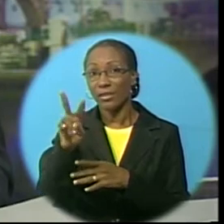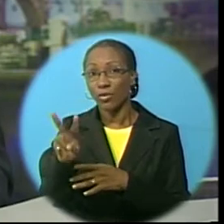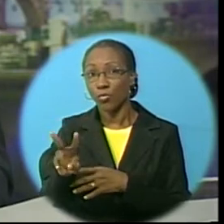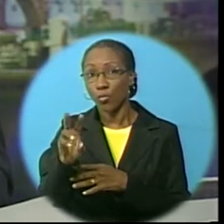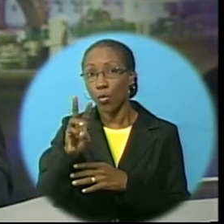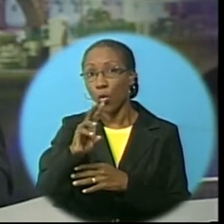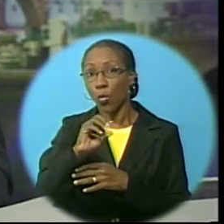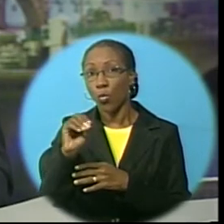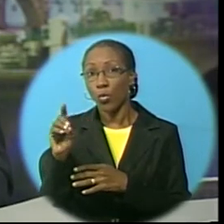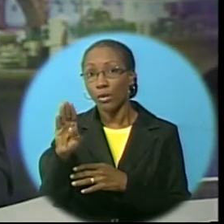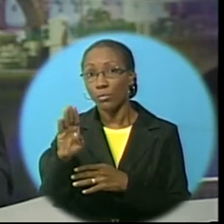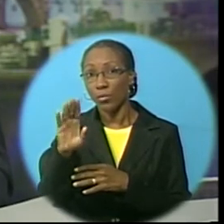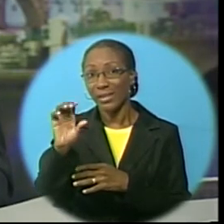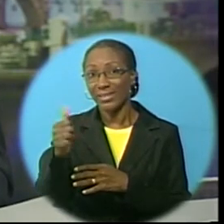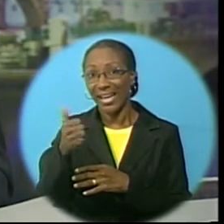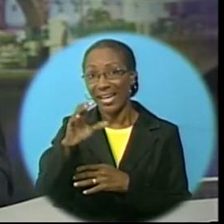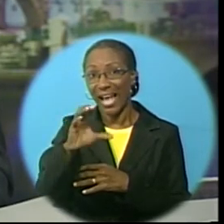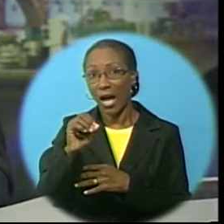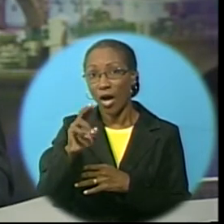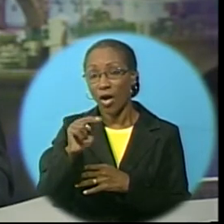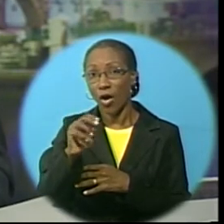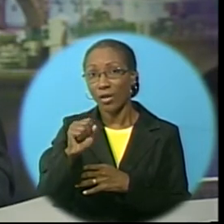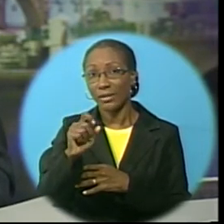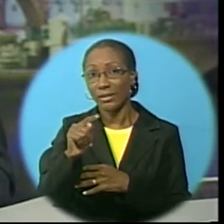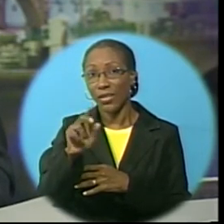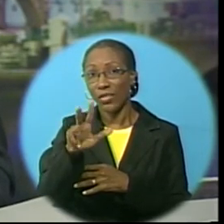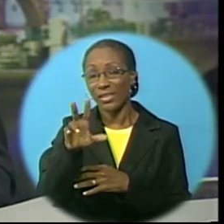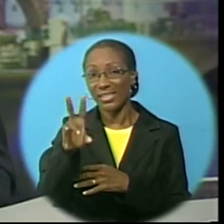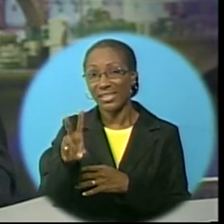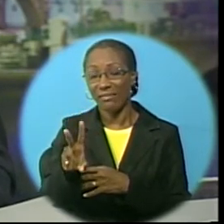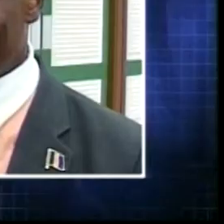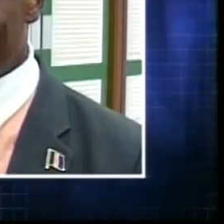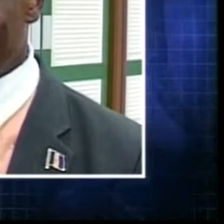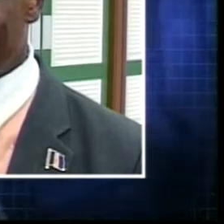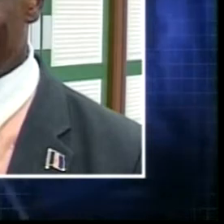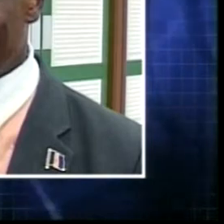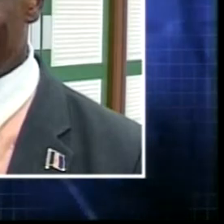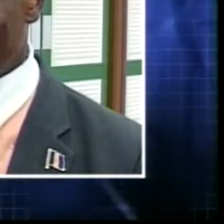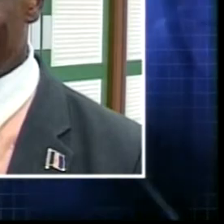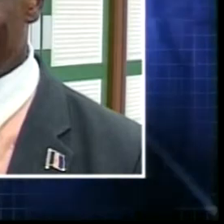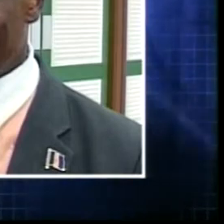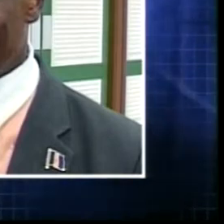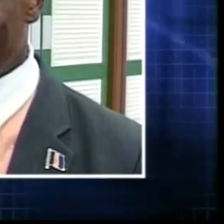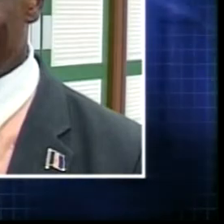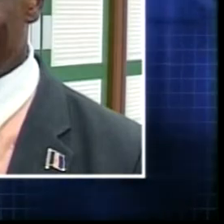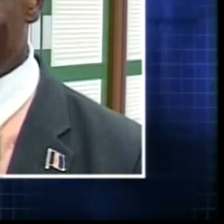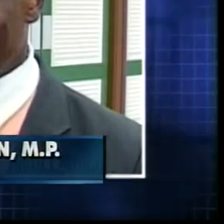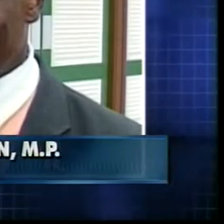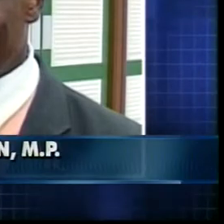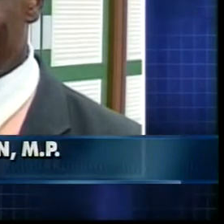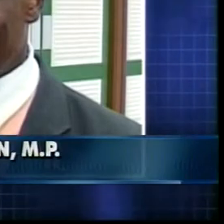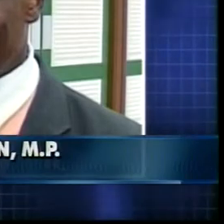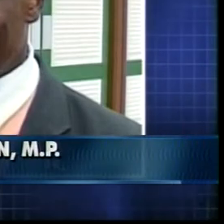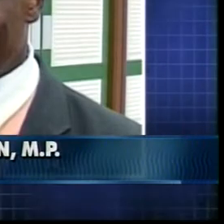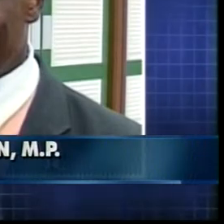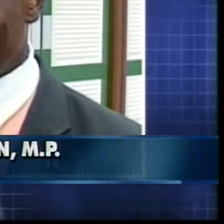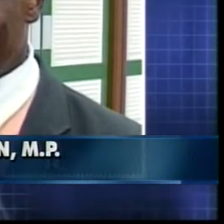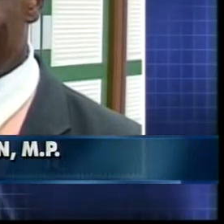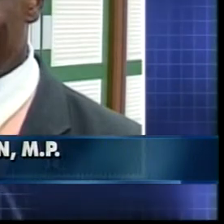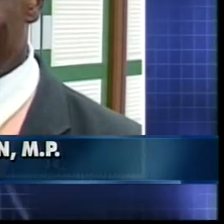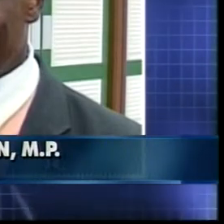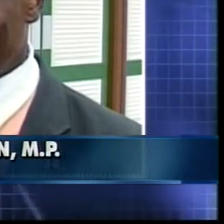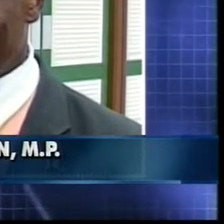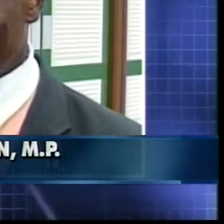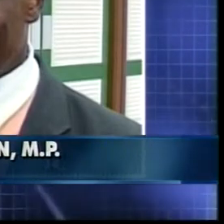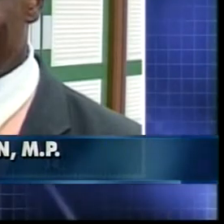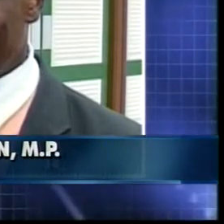10, and Constant 37, which also has lots for sale. Houses too. This ministry is like stock